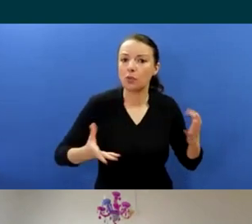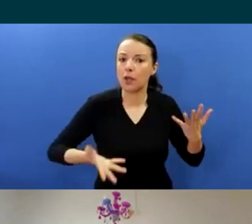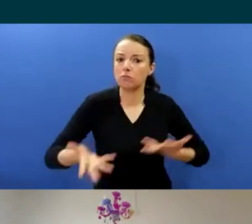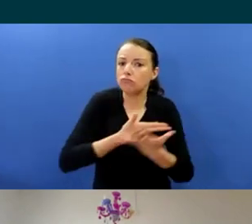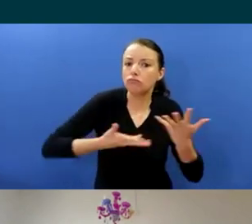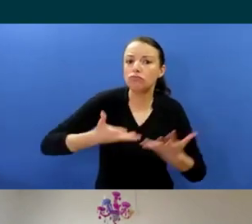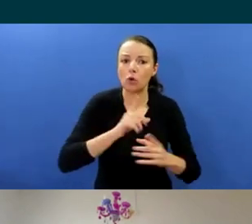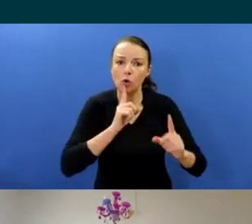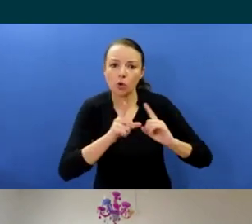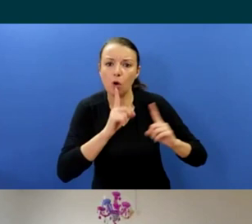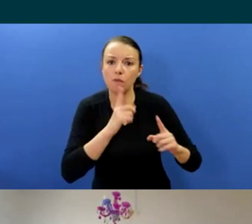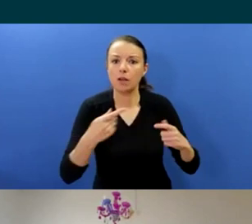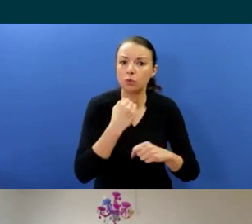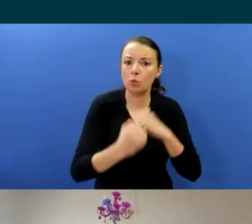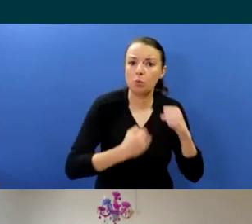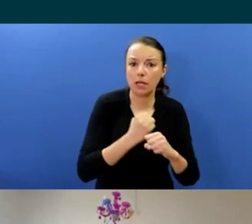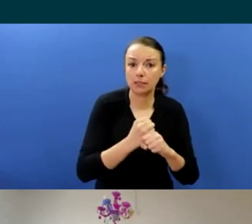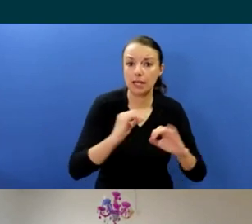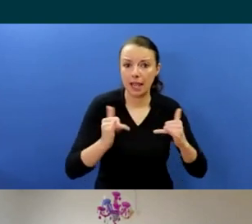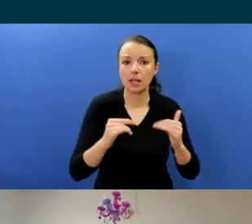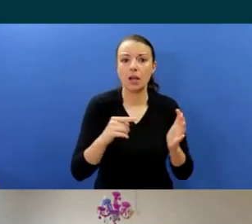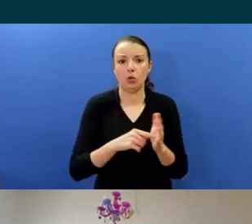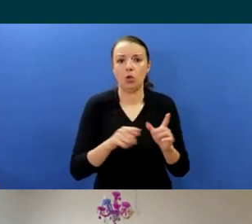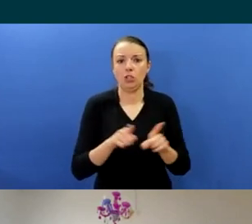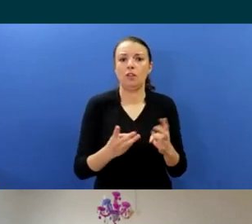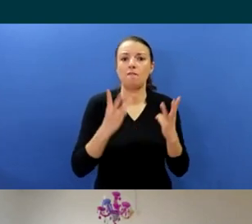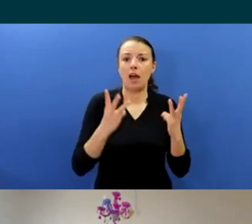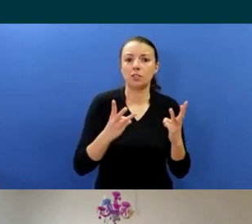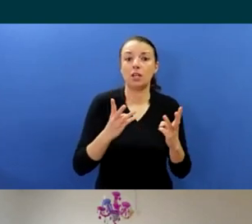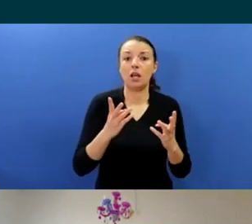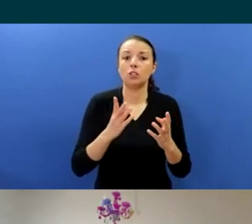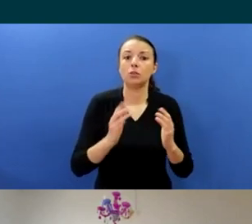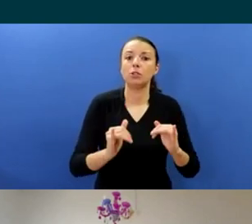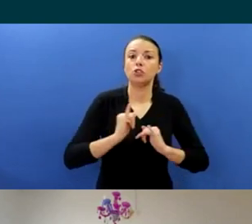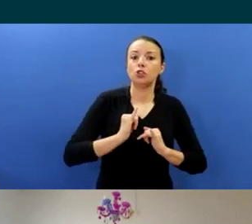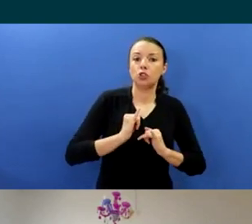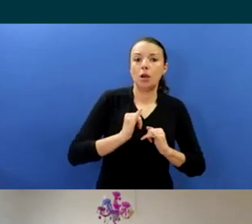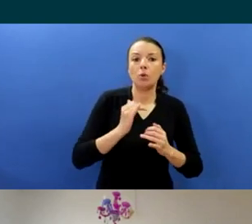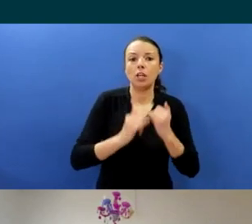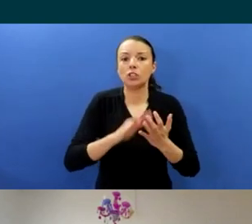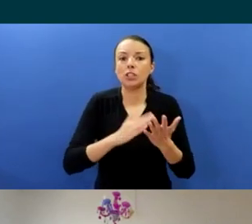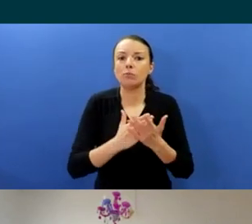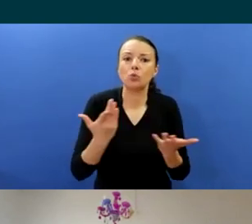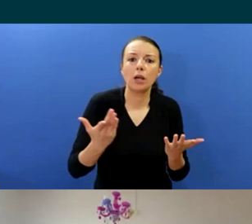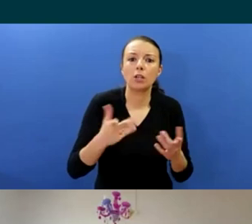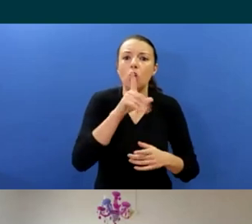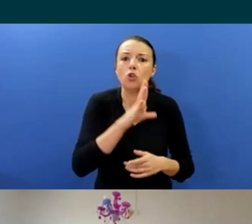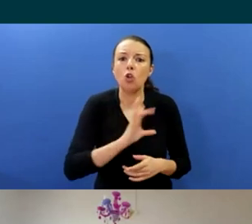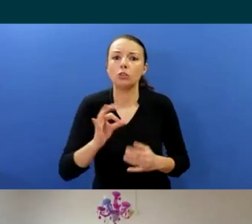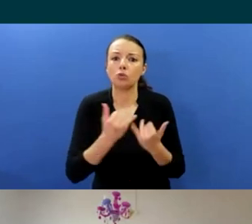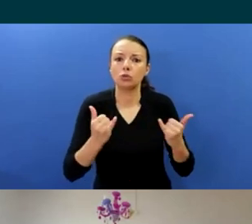potential tensions or conflicts during the citizen assembly. Then we have the